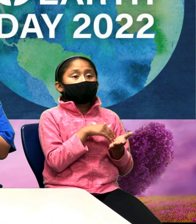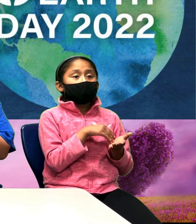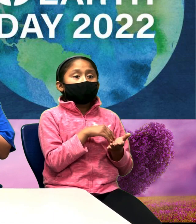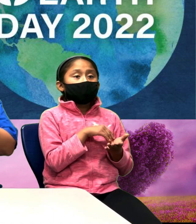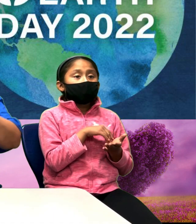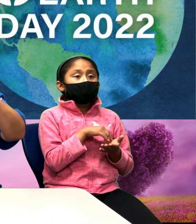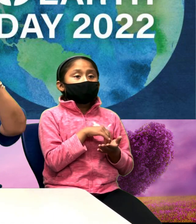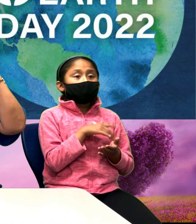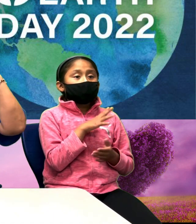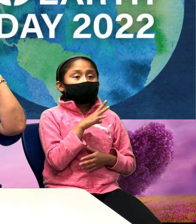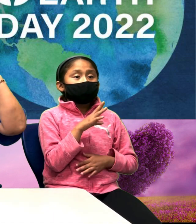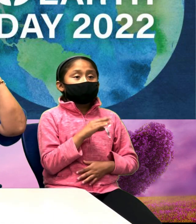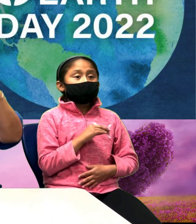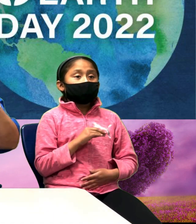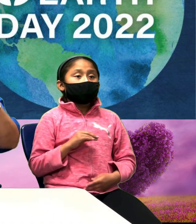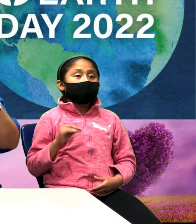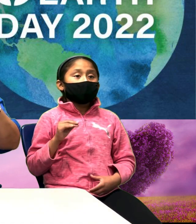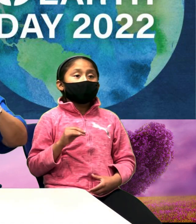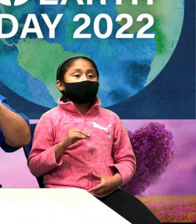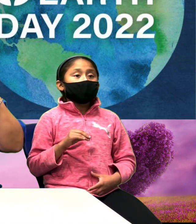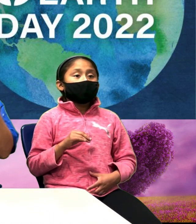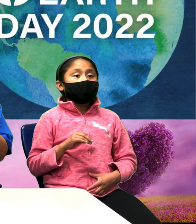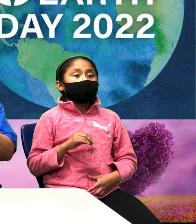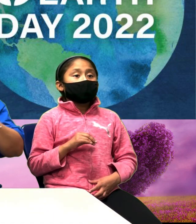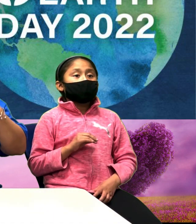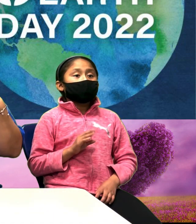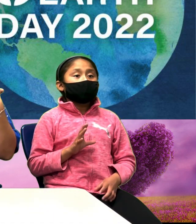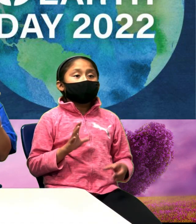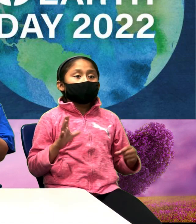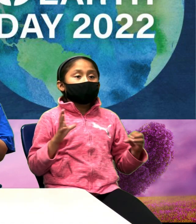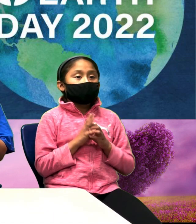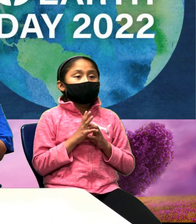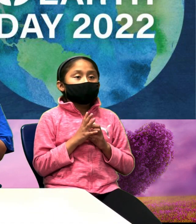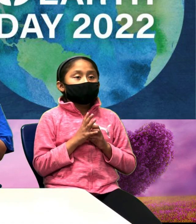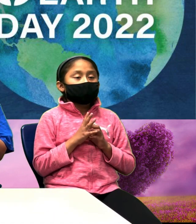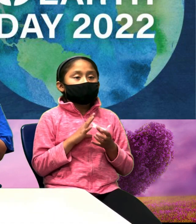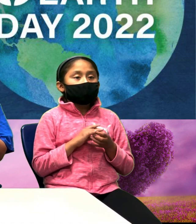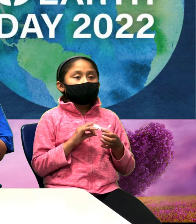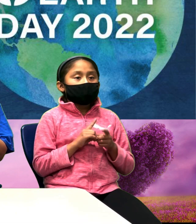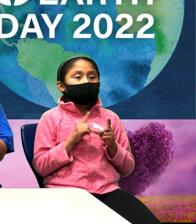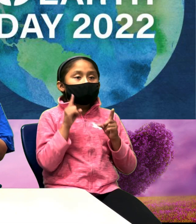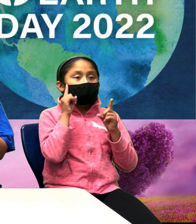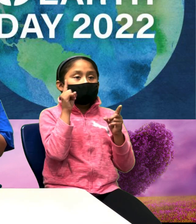and a mission to help the Earth.